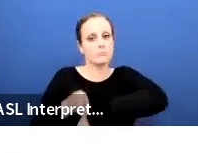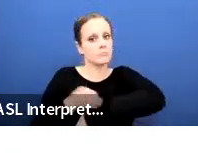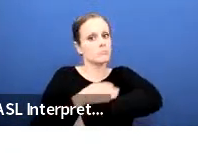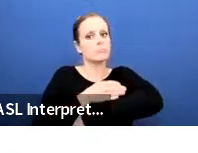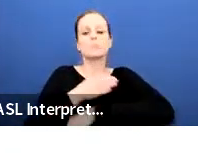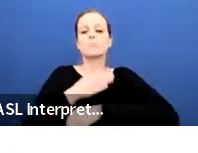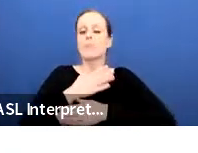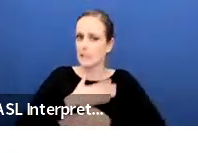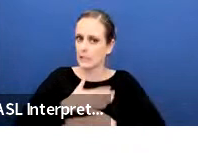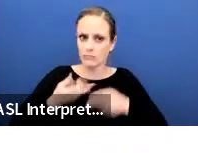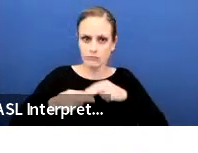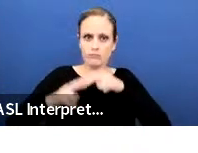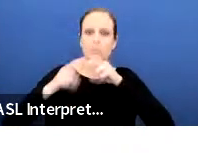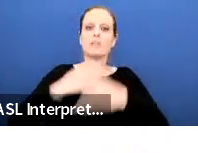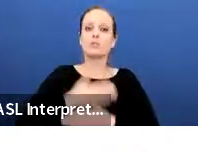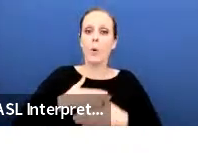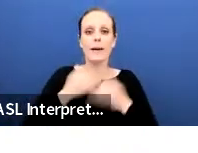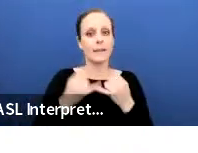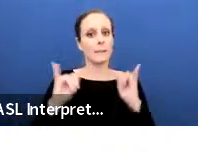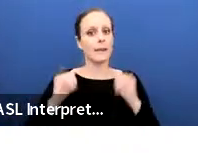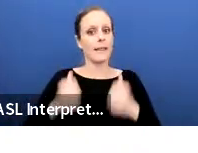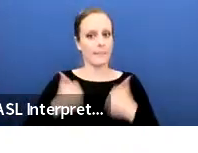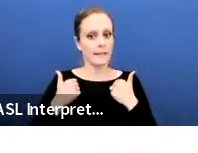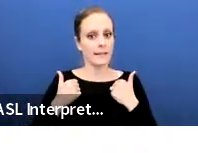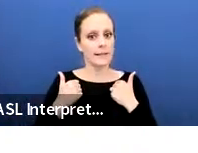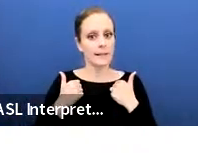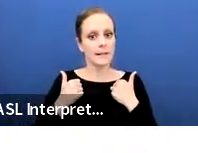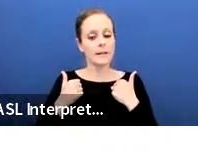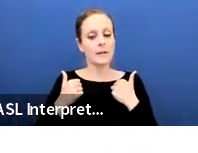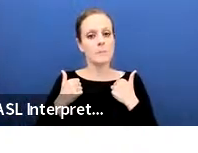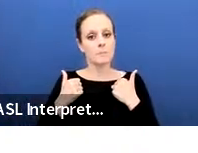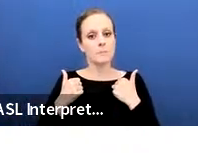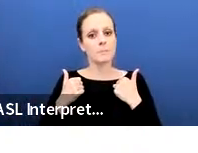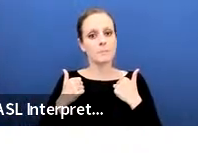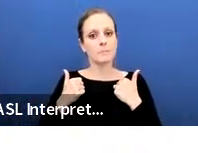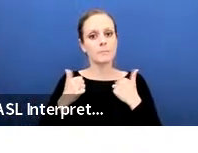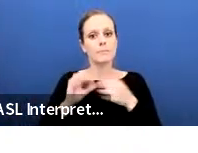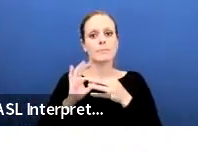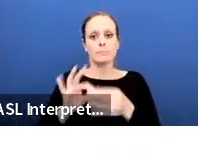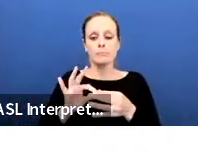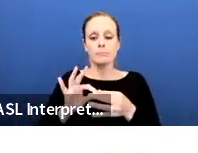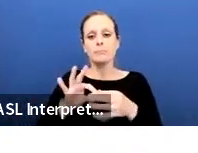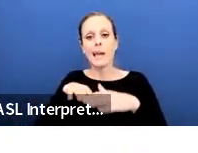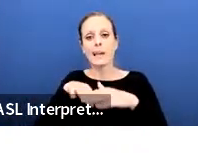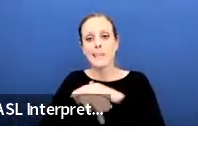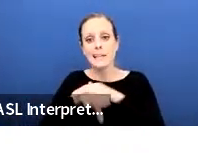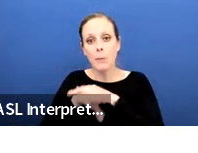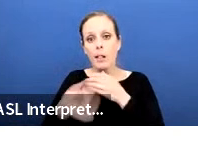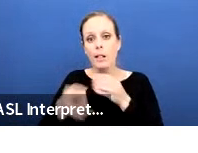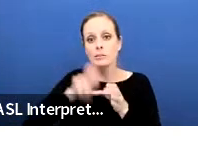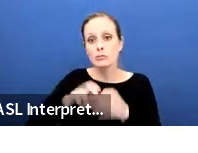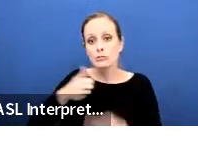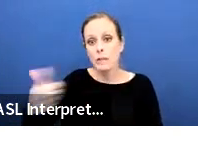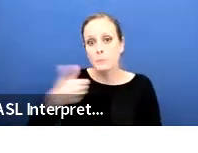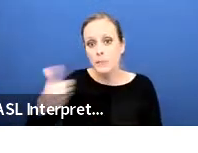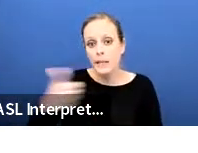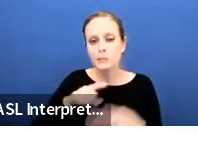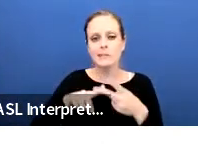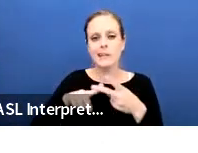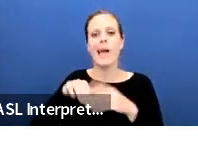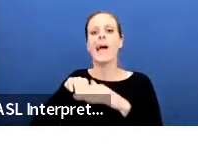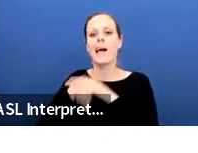independent living in the areas of accessible transportation, accessible